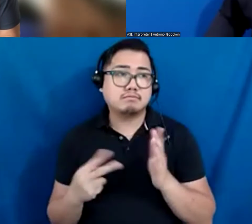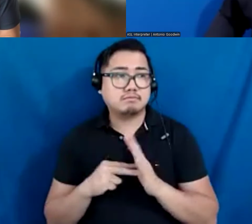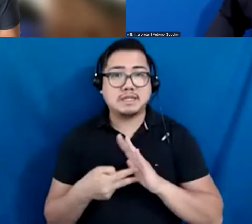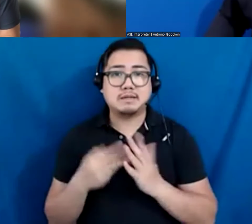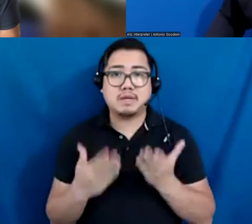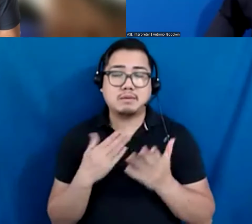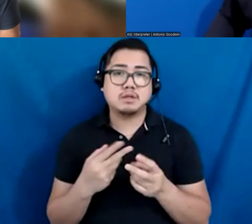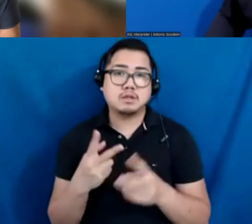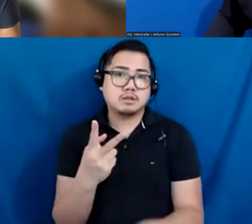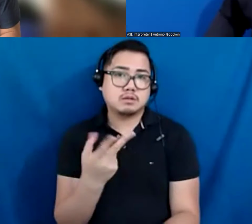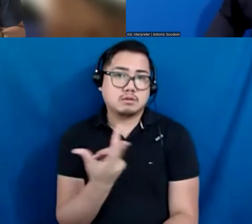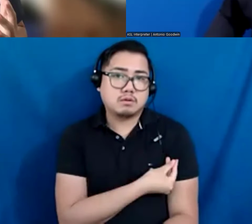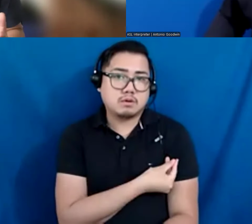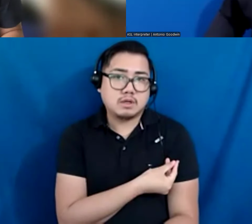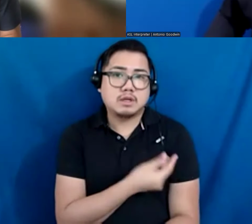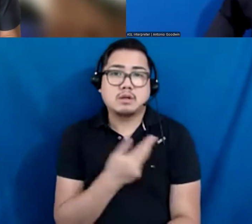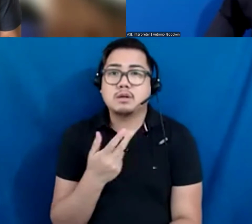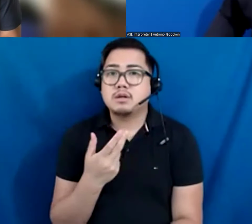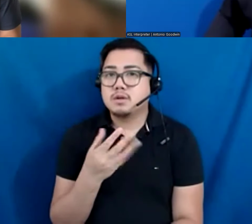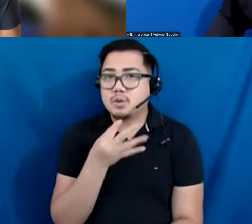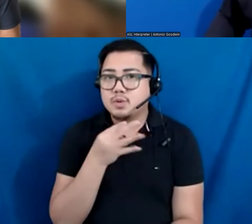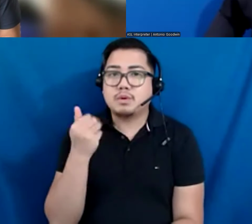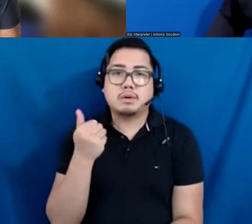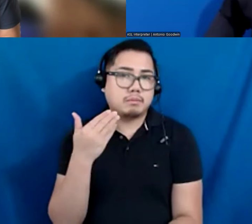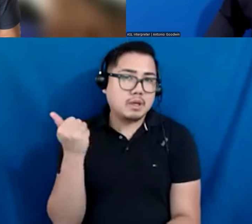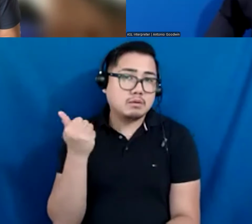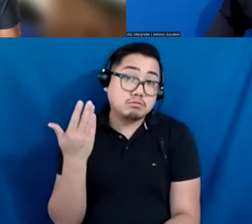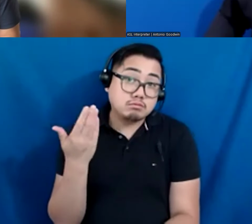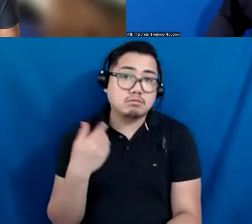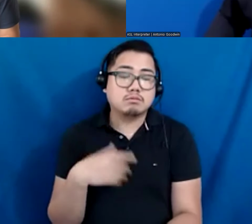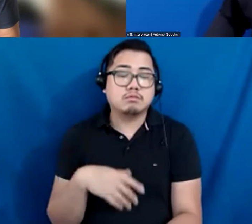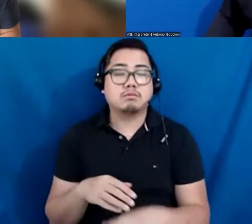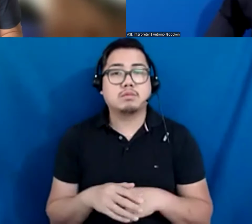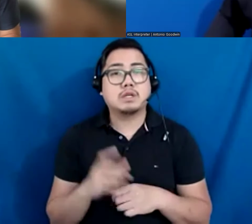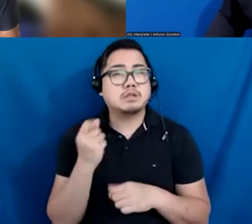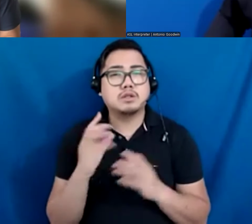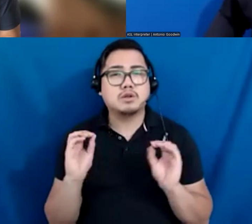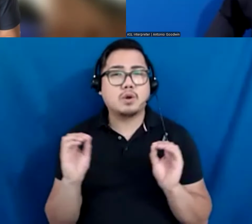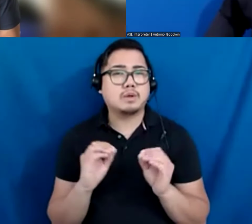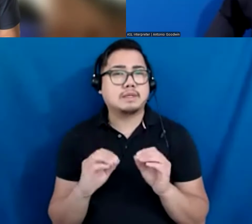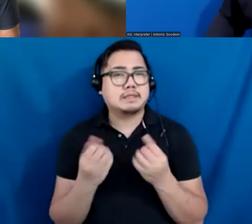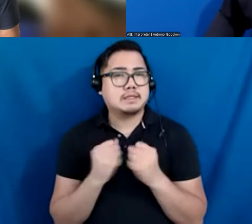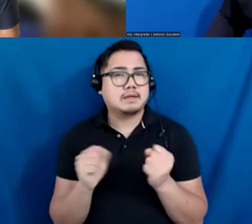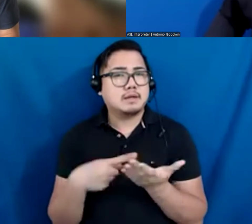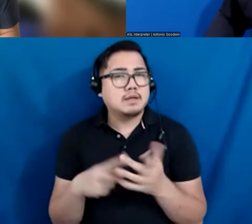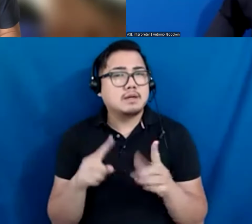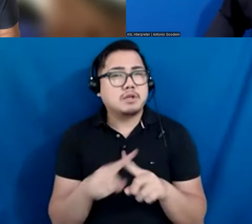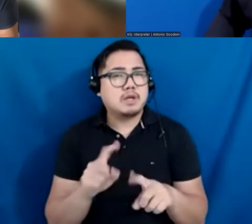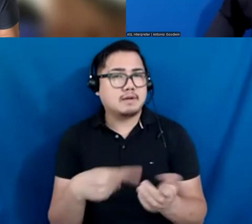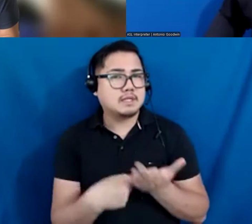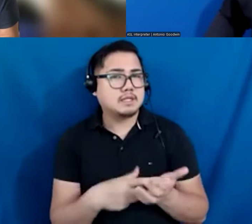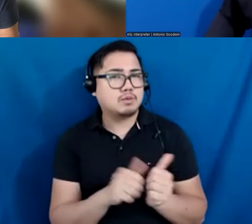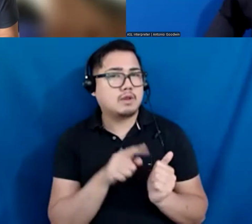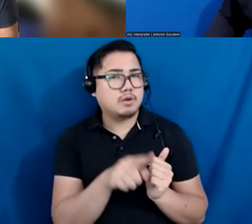sooner is a good idea. There's no safety concerns, but it certainly requires a discussion between you and your doctor to see if